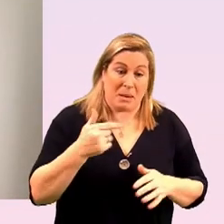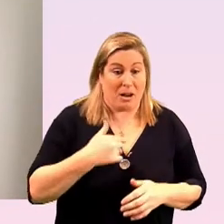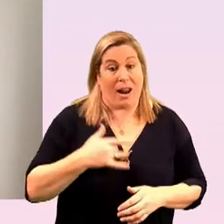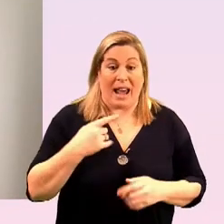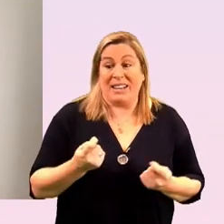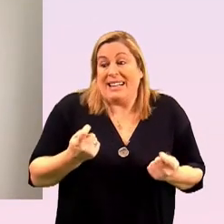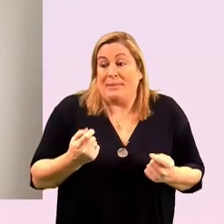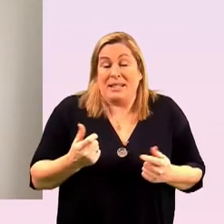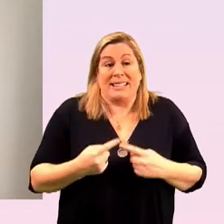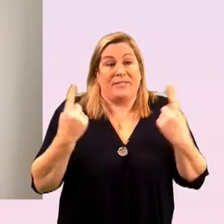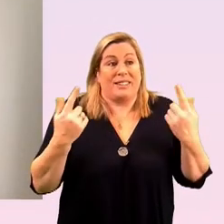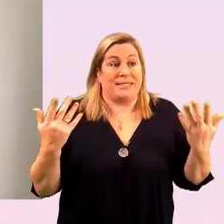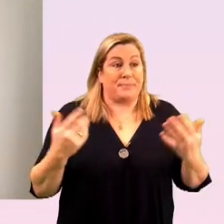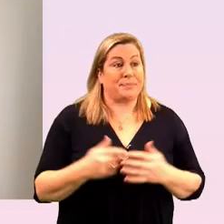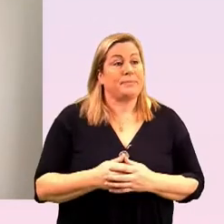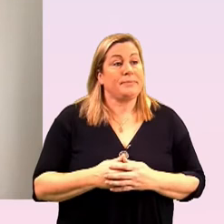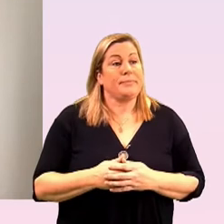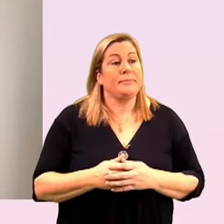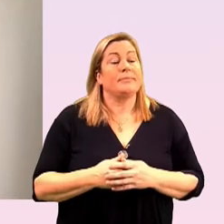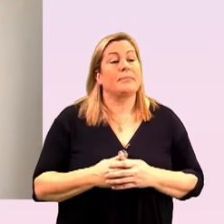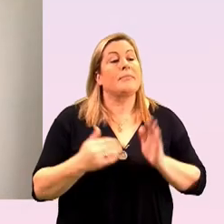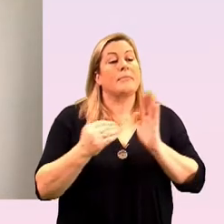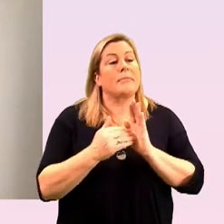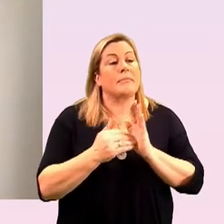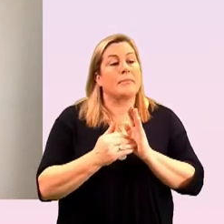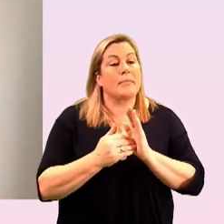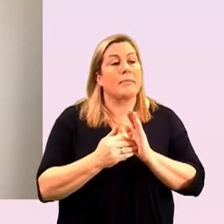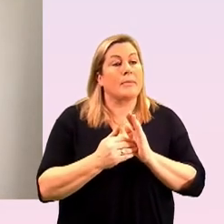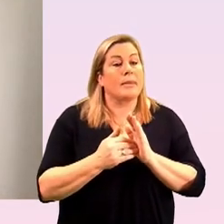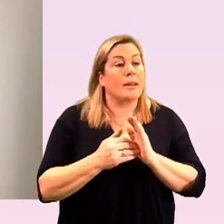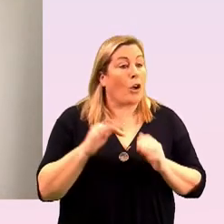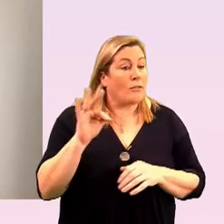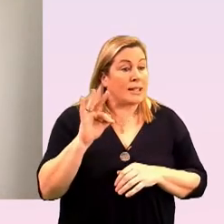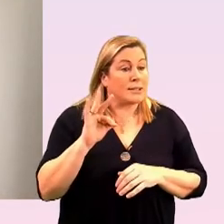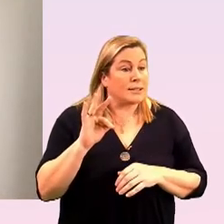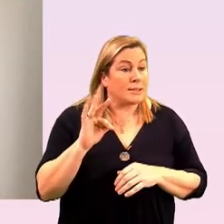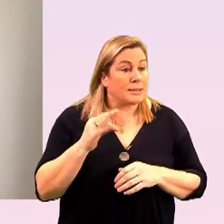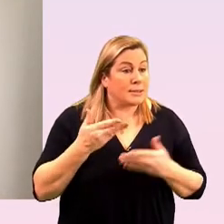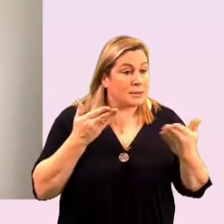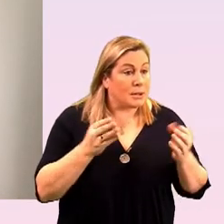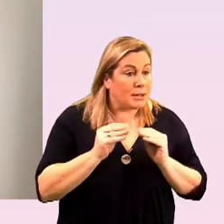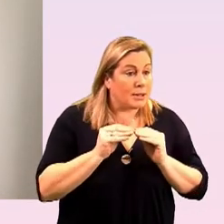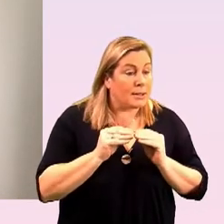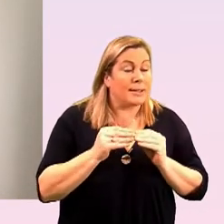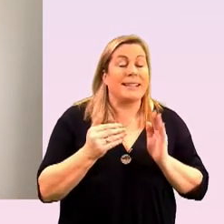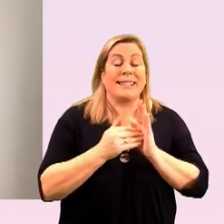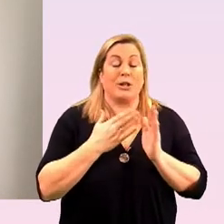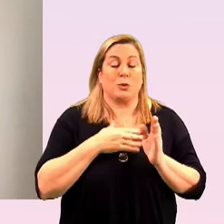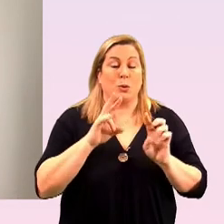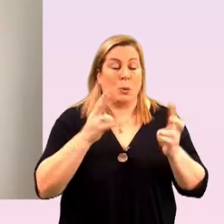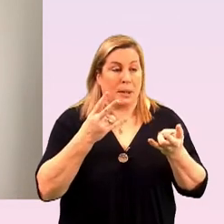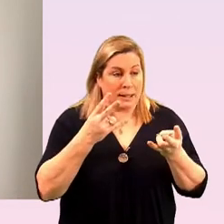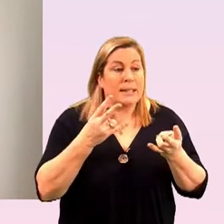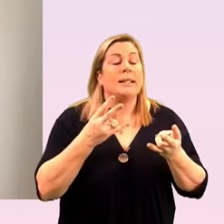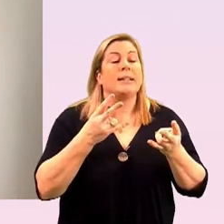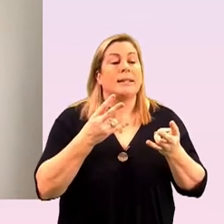You know? Yeah. So essentially what we're seeing with the, go for it, Frances. Yeah. Yeah, just quickly to follow up on that,